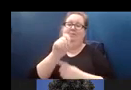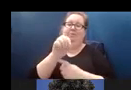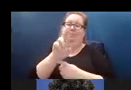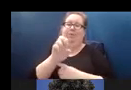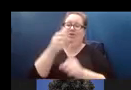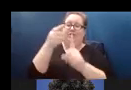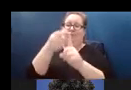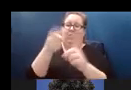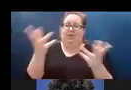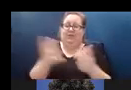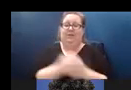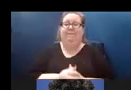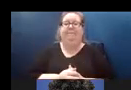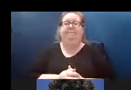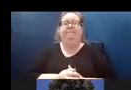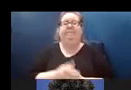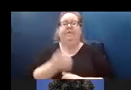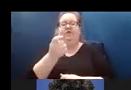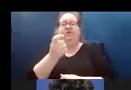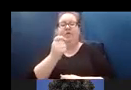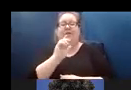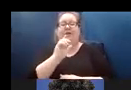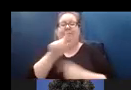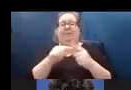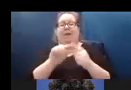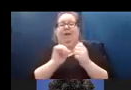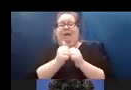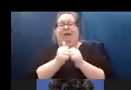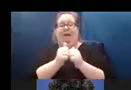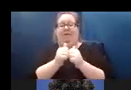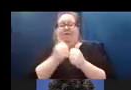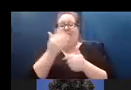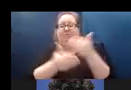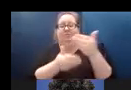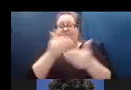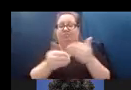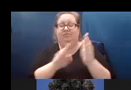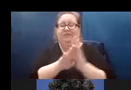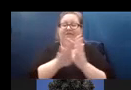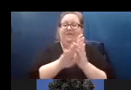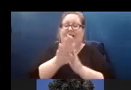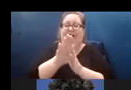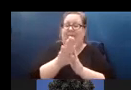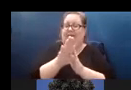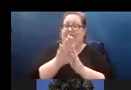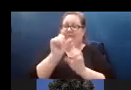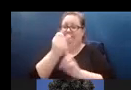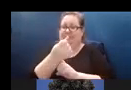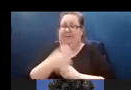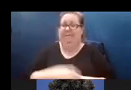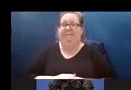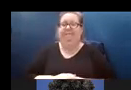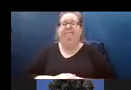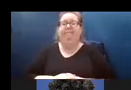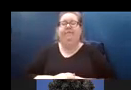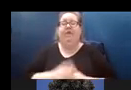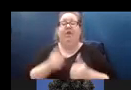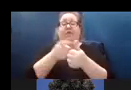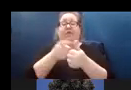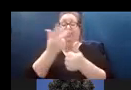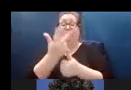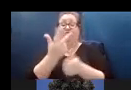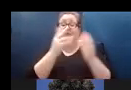So a little bit about our scenario development process. You know, in the first 3 meetings that we sort